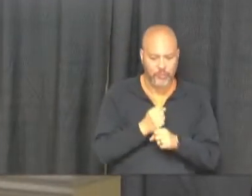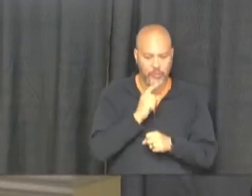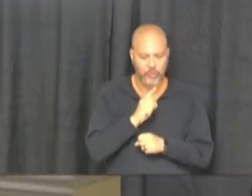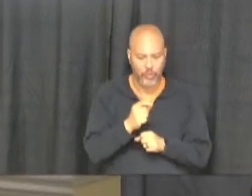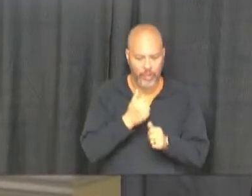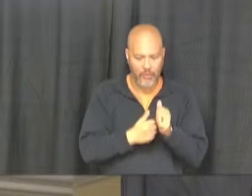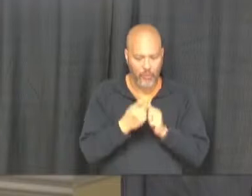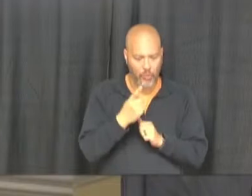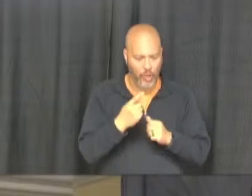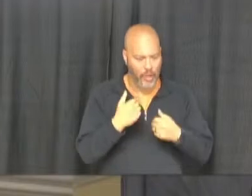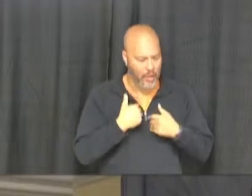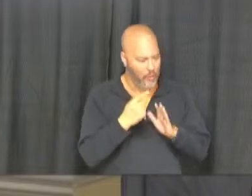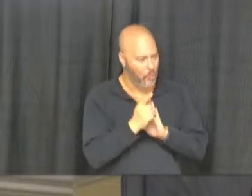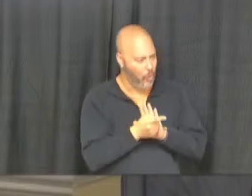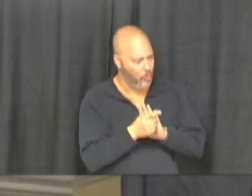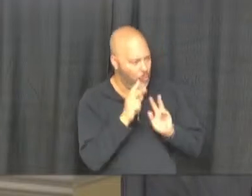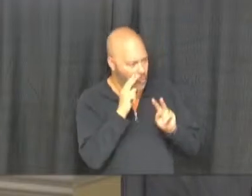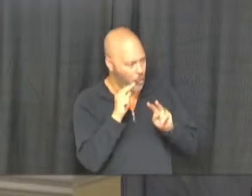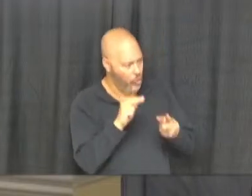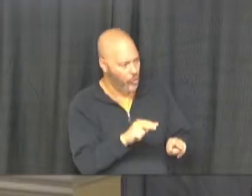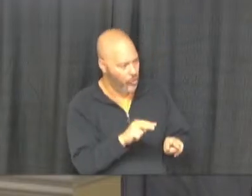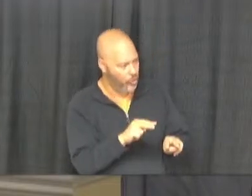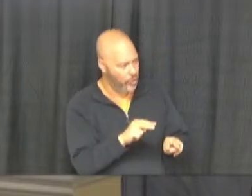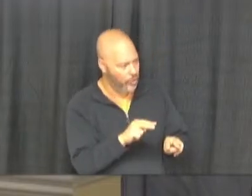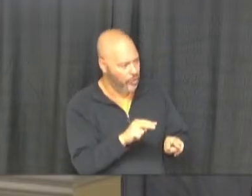that everyone took a moment to look at